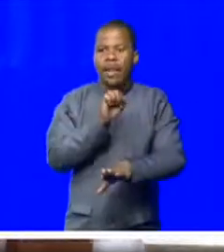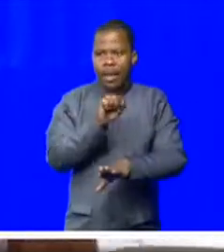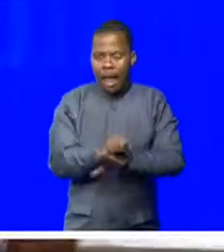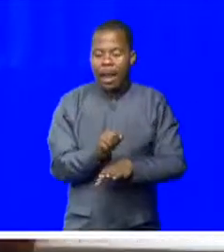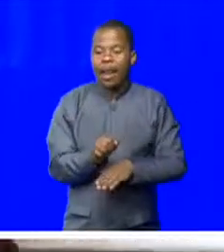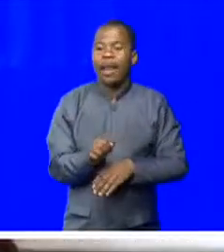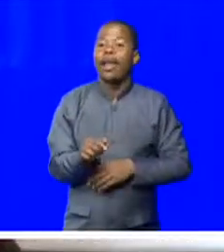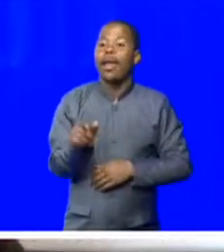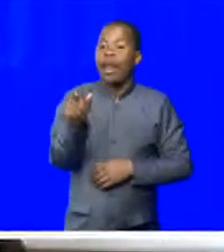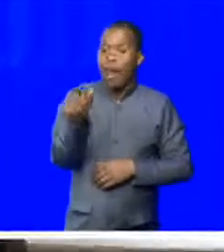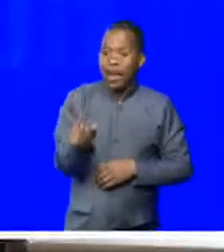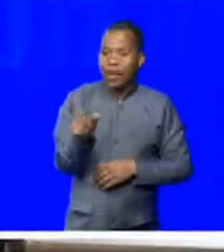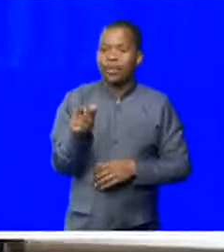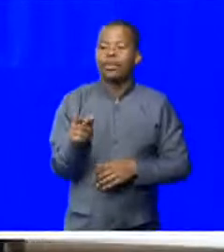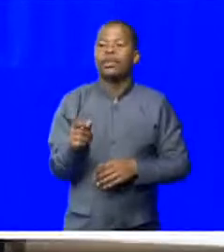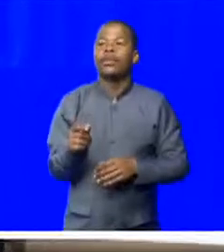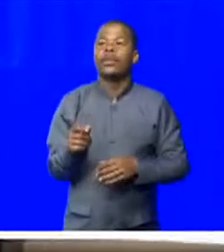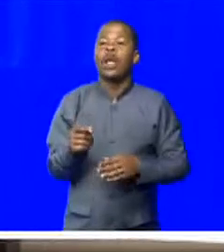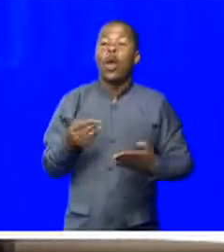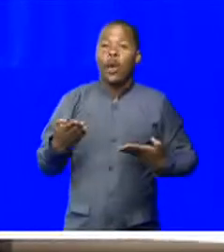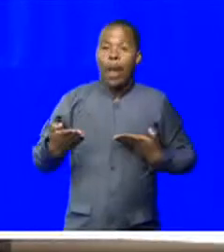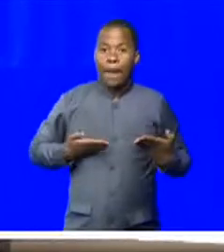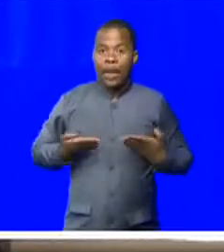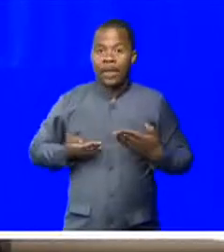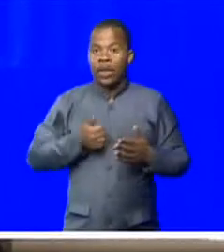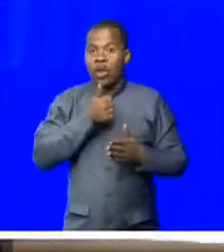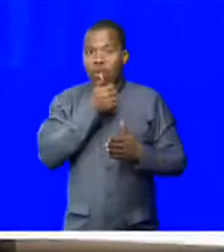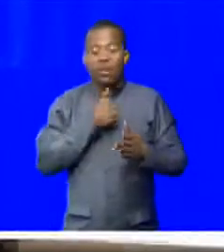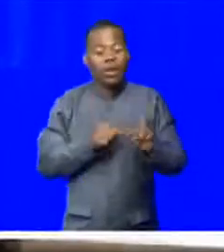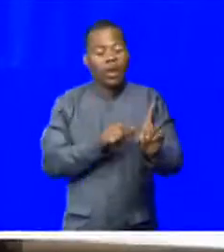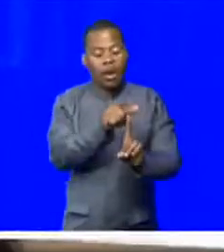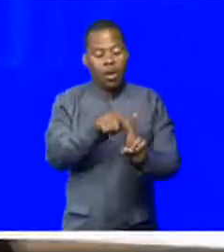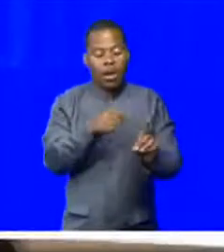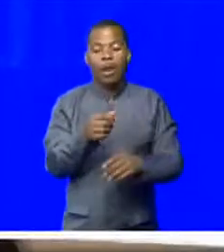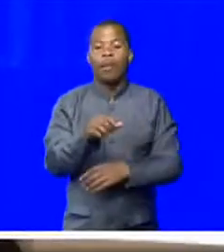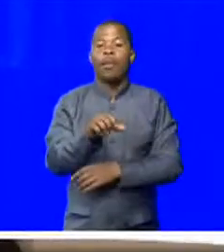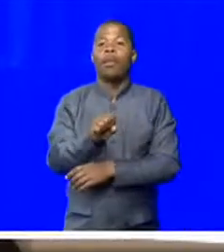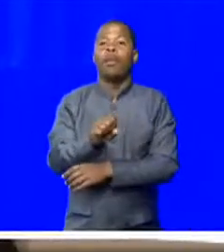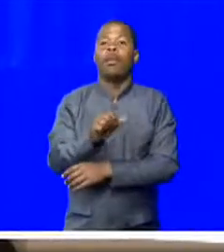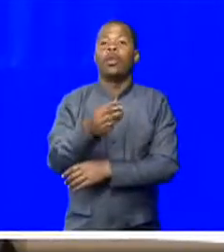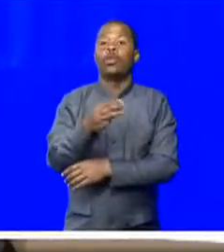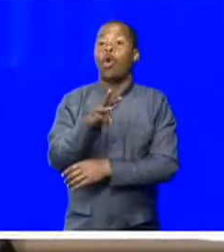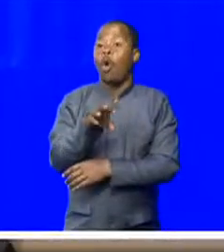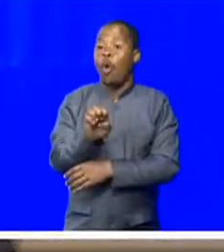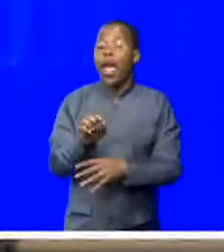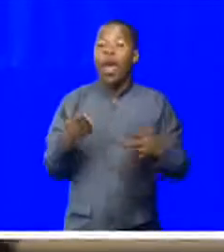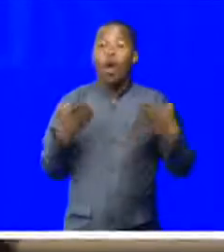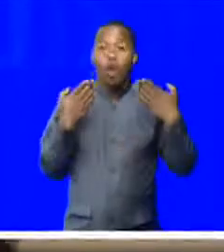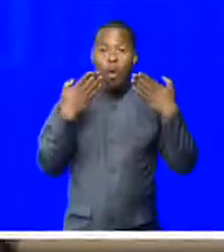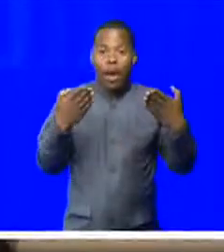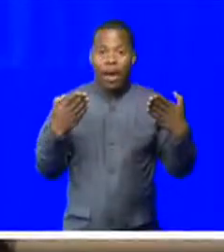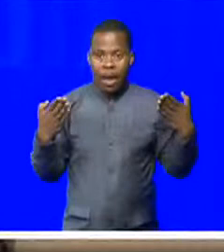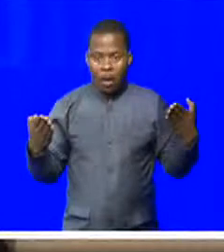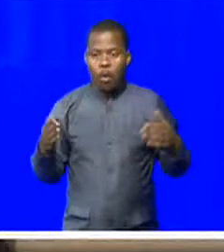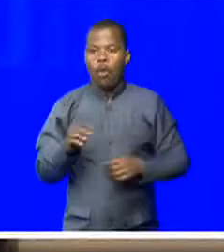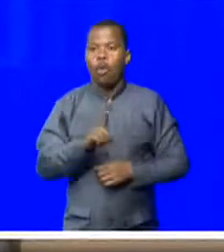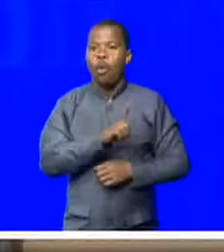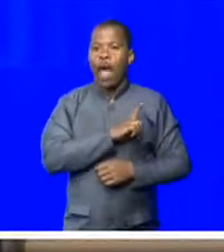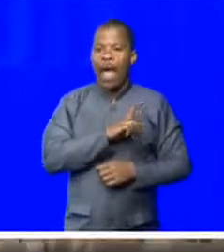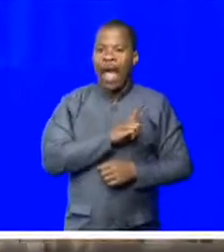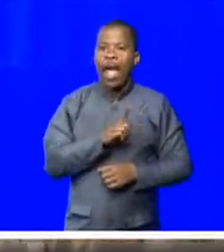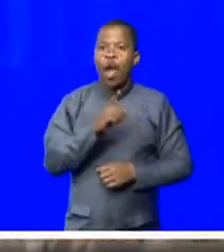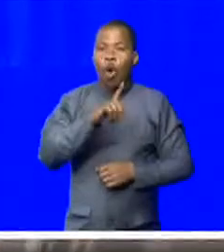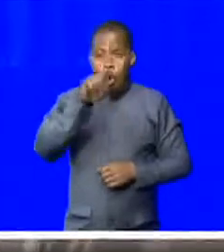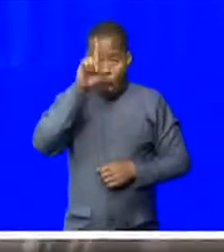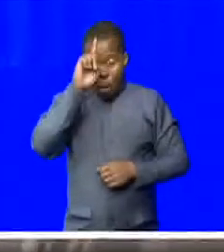that will be using the coated factory in Manzini is Tombi Shonge, who expresses her happiness over the opening of the coated factory. She hopes it will